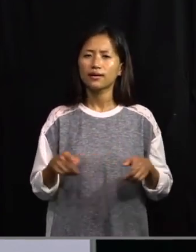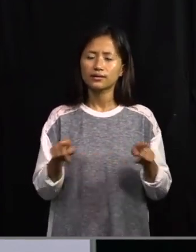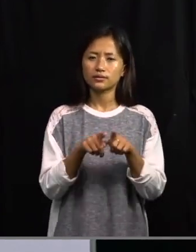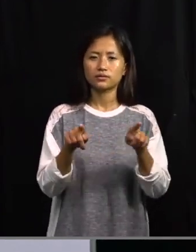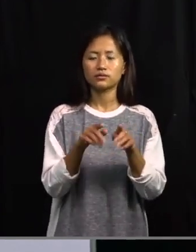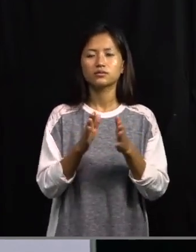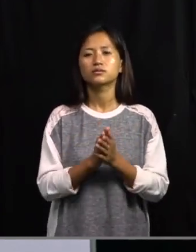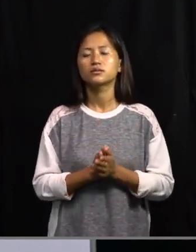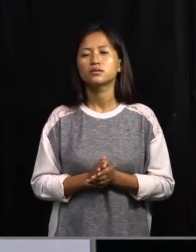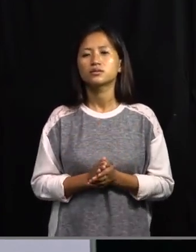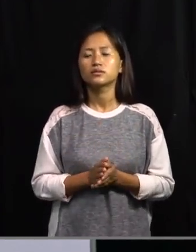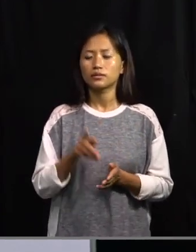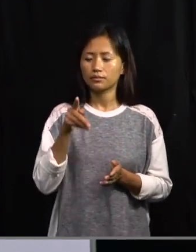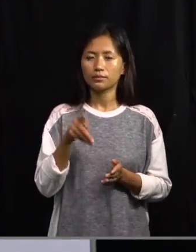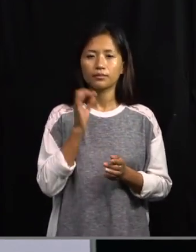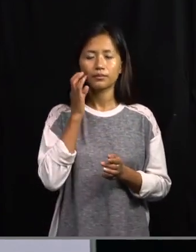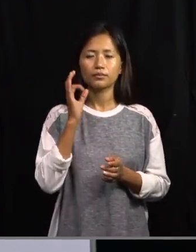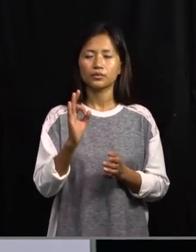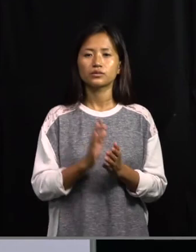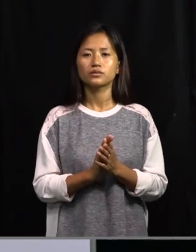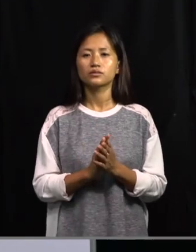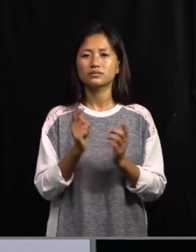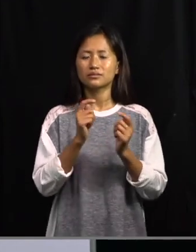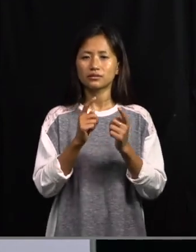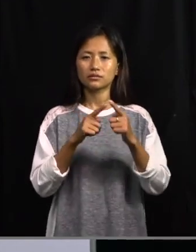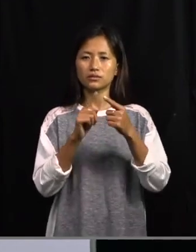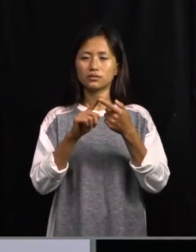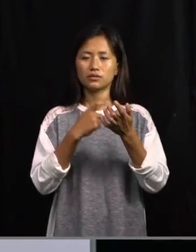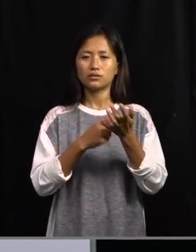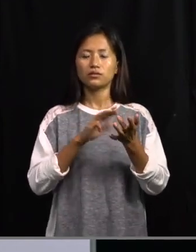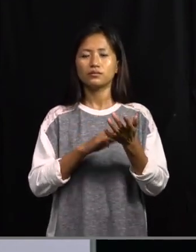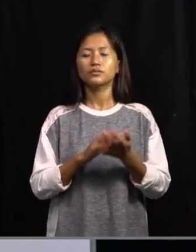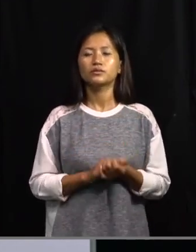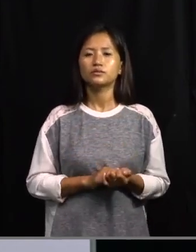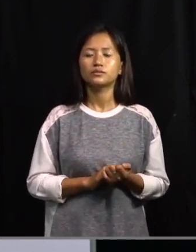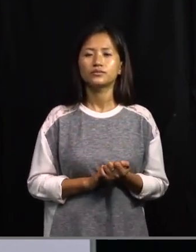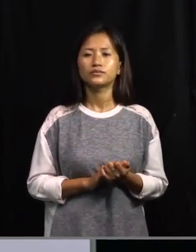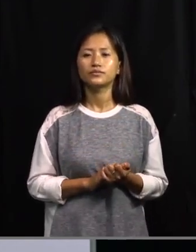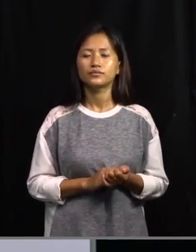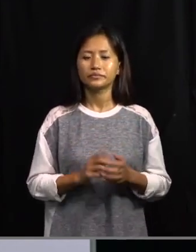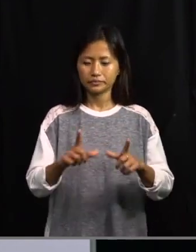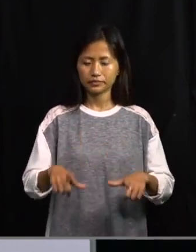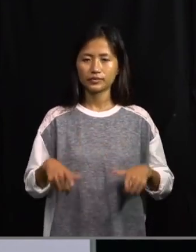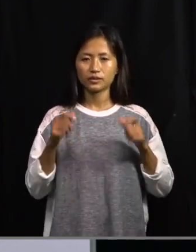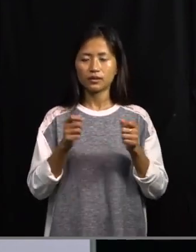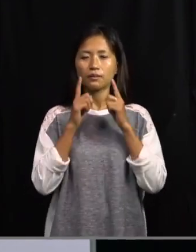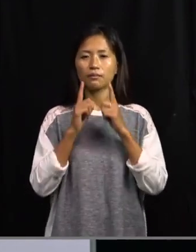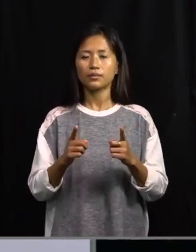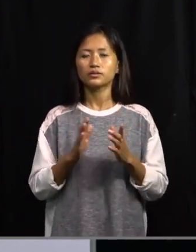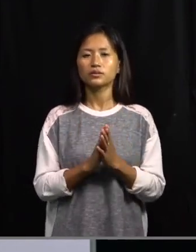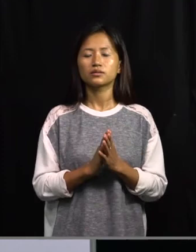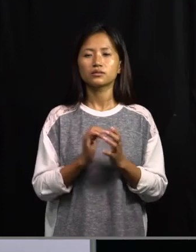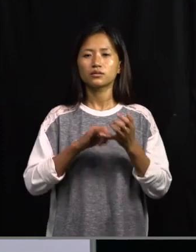very an important term. I'm not sure if this is applicable in today's life, but a situation